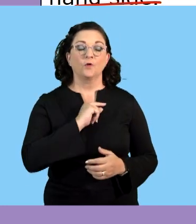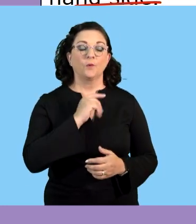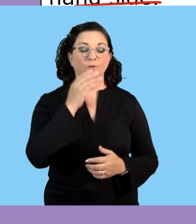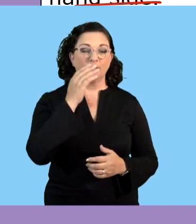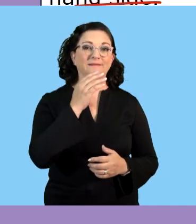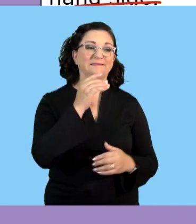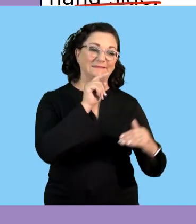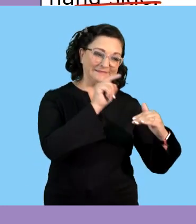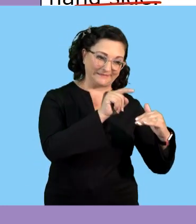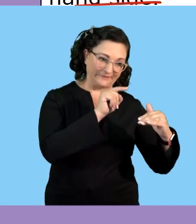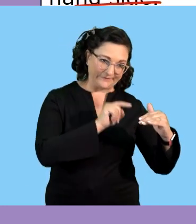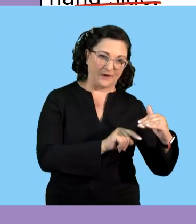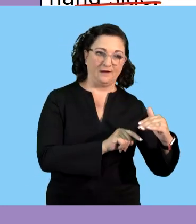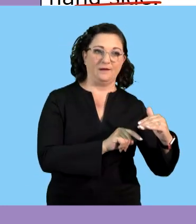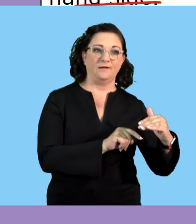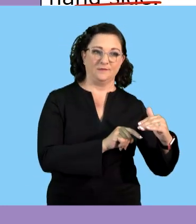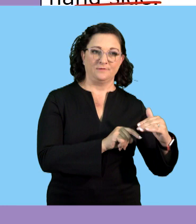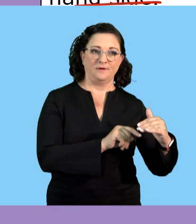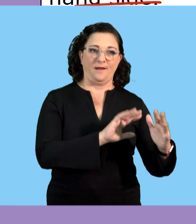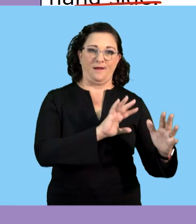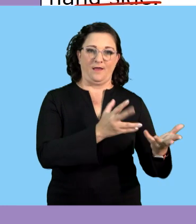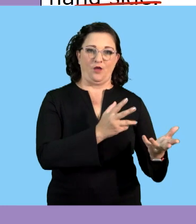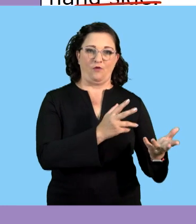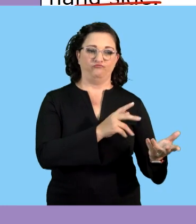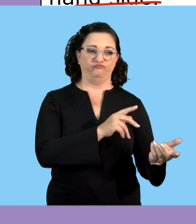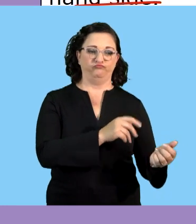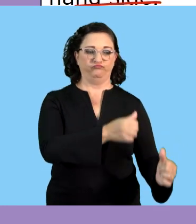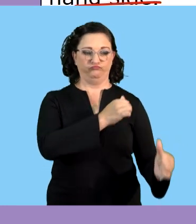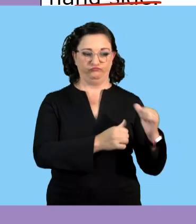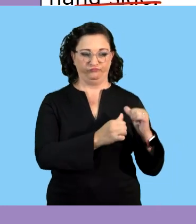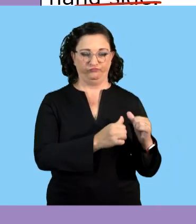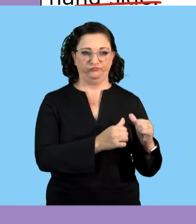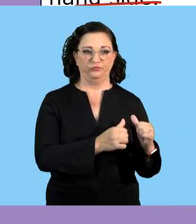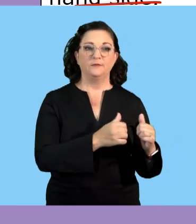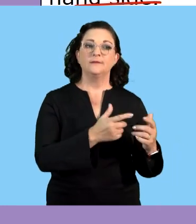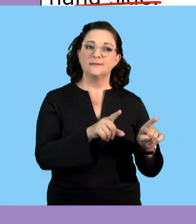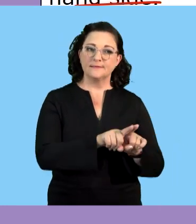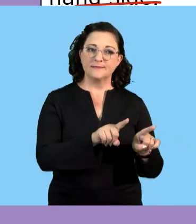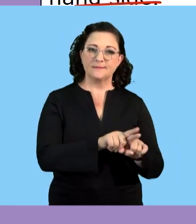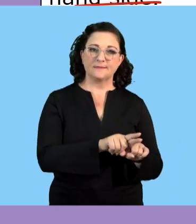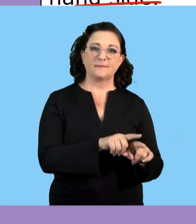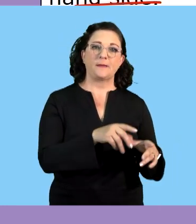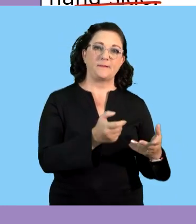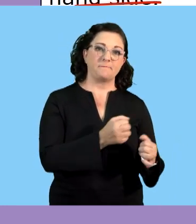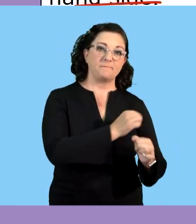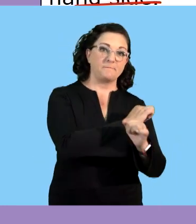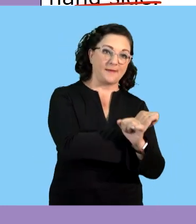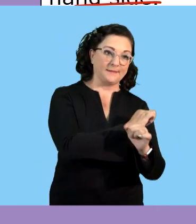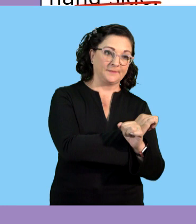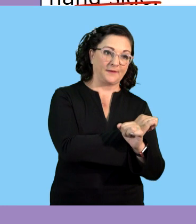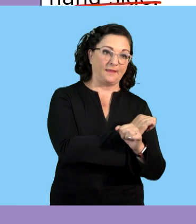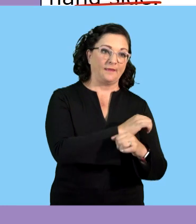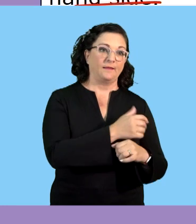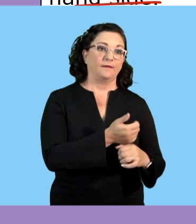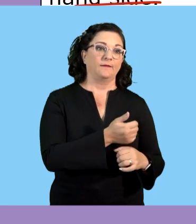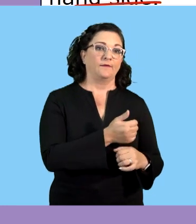divide by this 3. That's how we are going to reverse it. Or it is the same as us multiplying by the